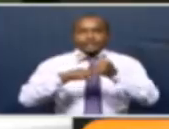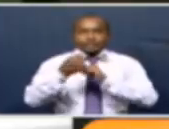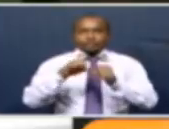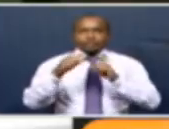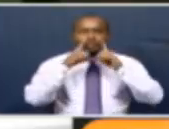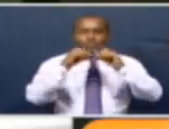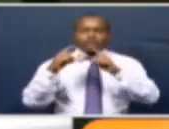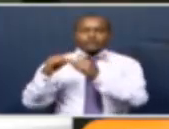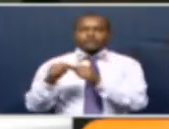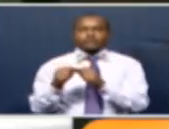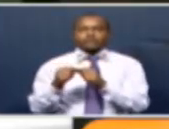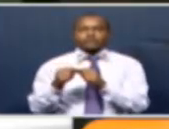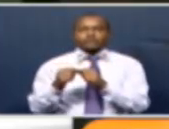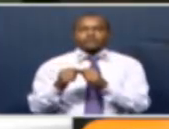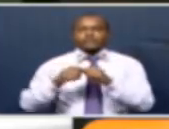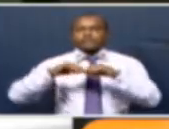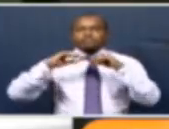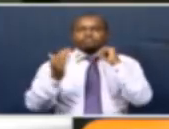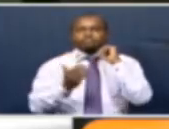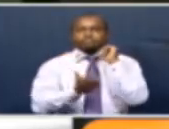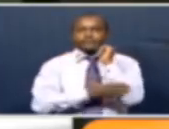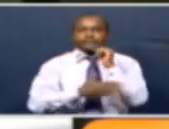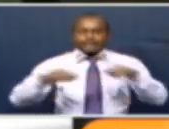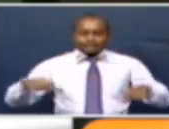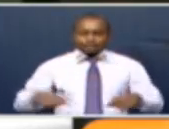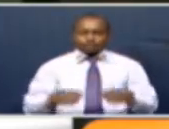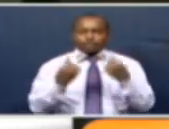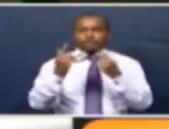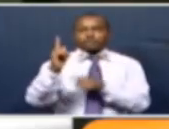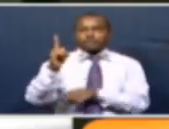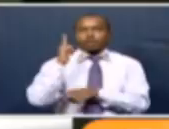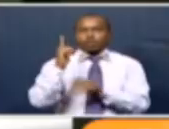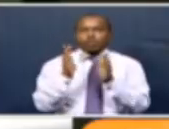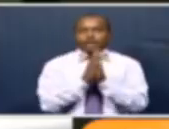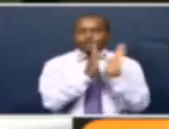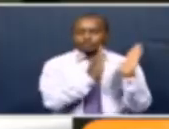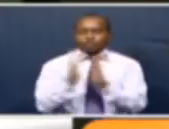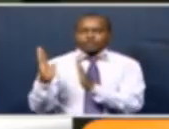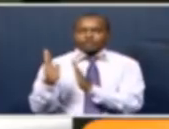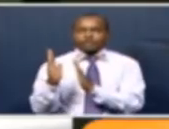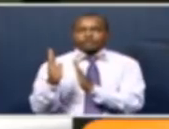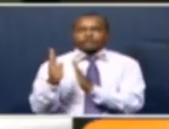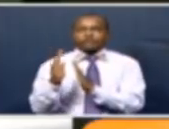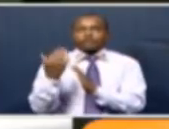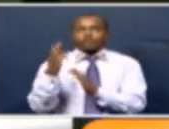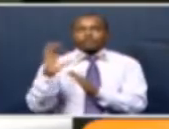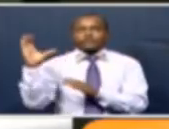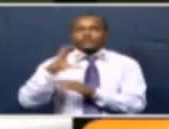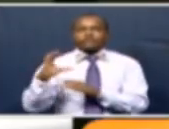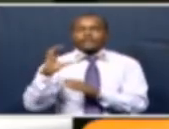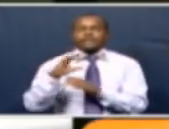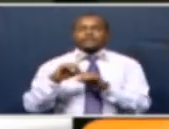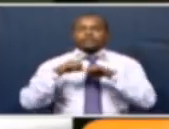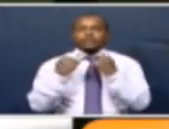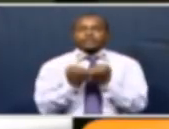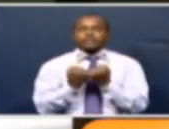utterances are despicable and contrary to law and order and the hallmarks of a civilized society.